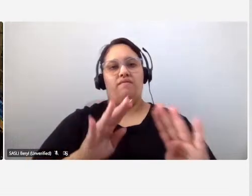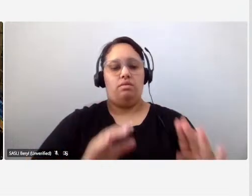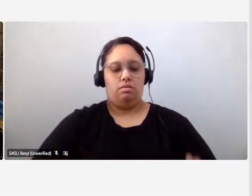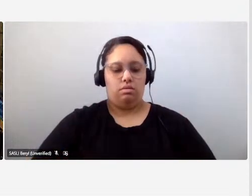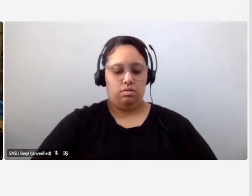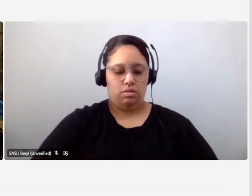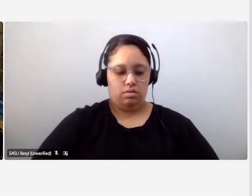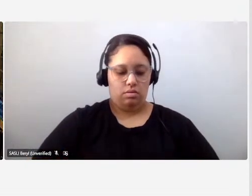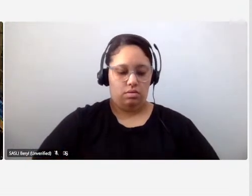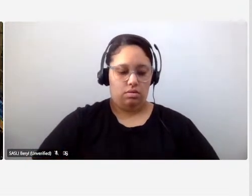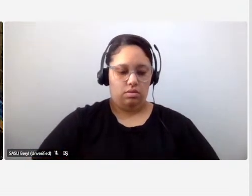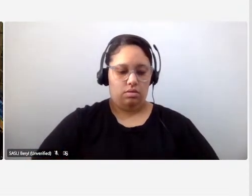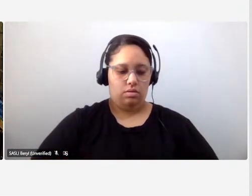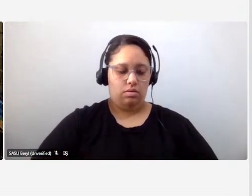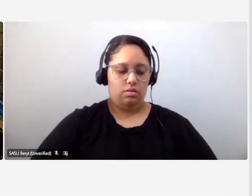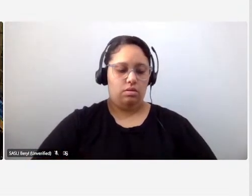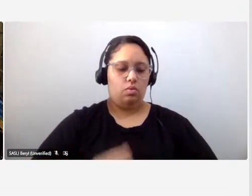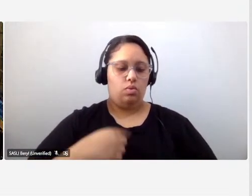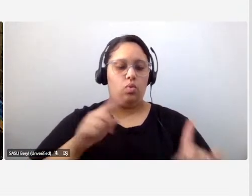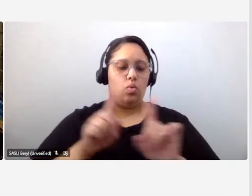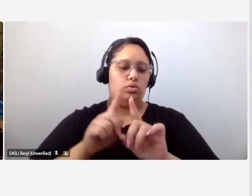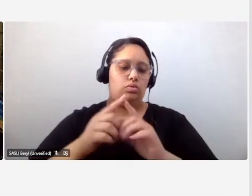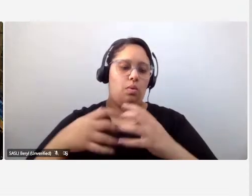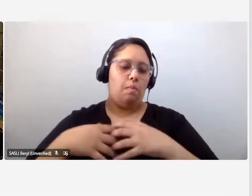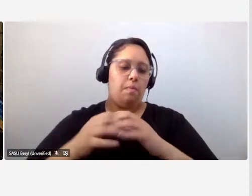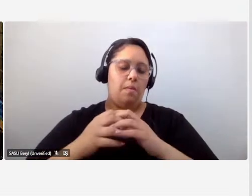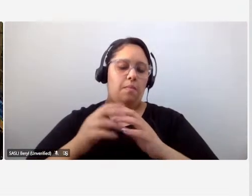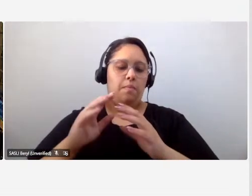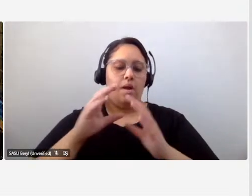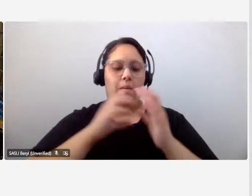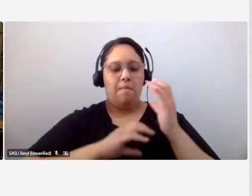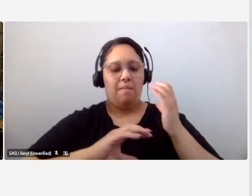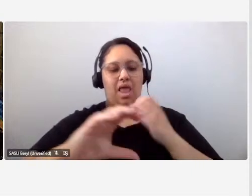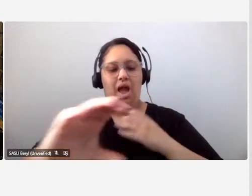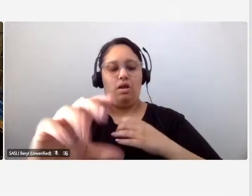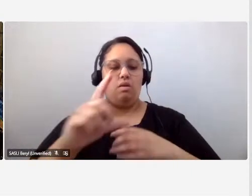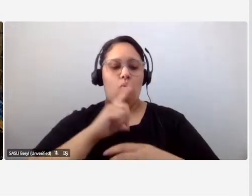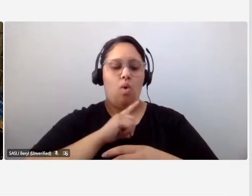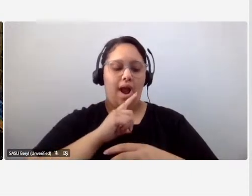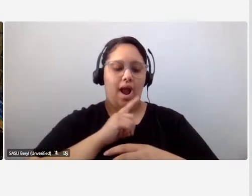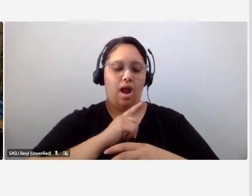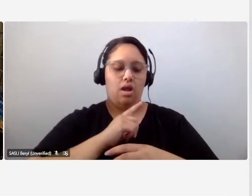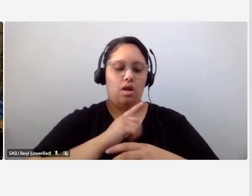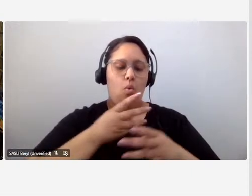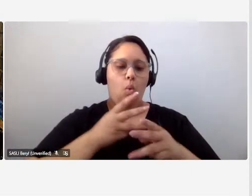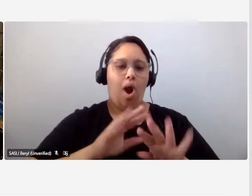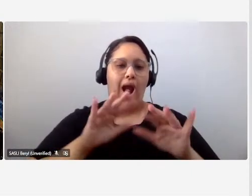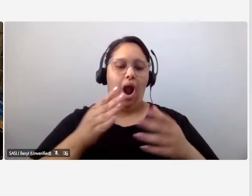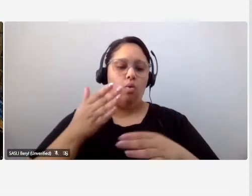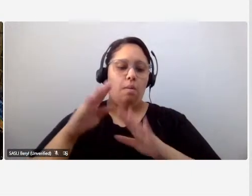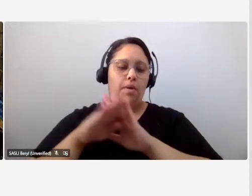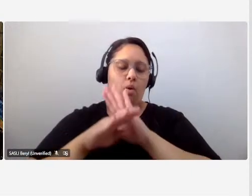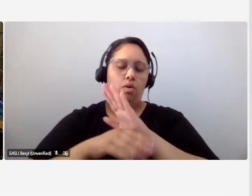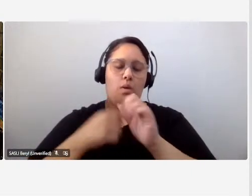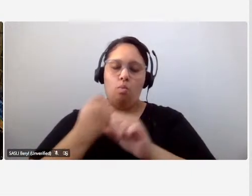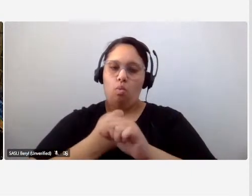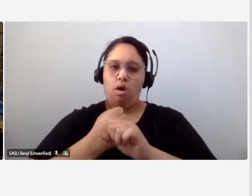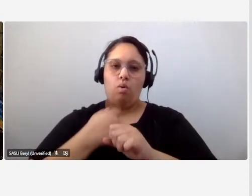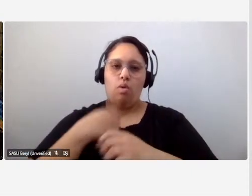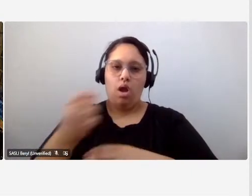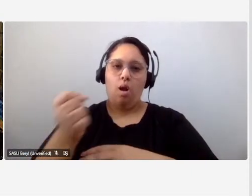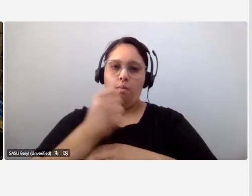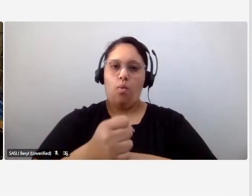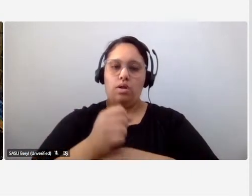We also create a direct pipeline because the way the program works is we appoint